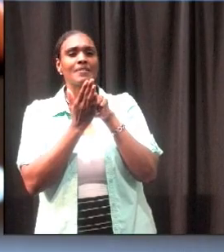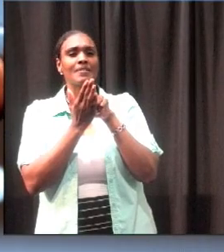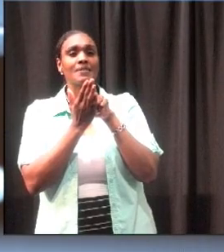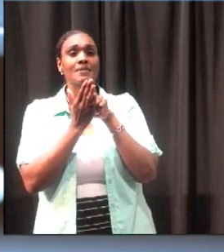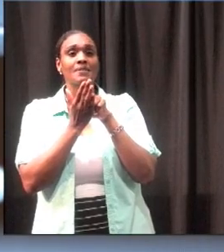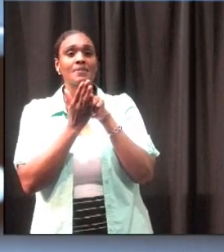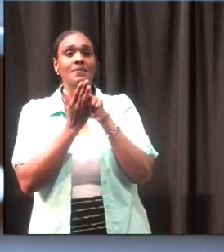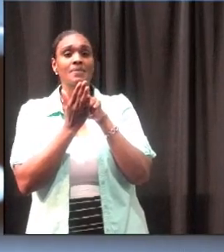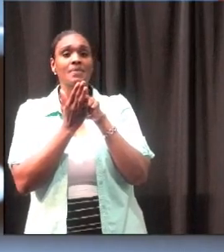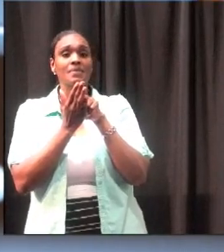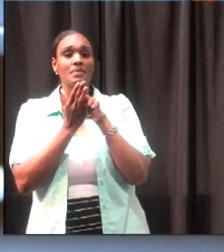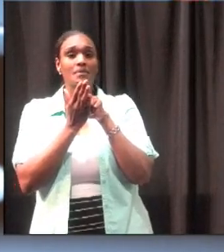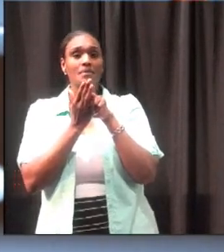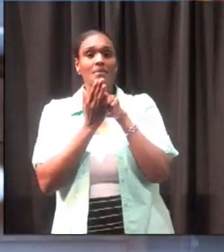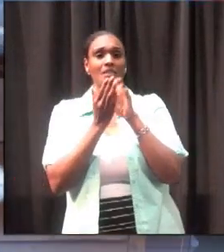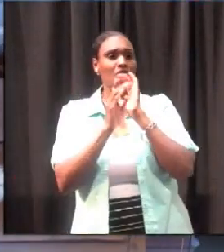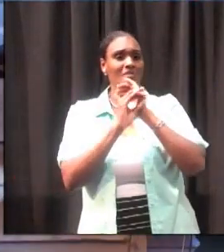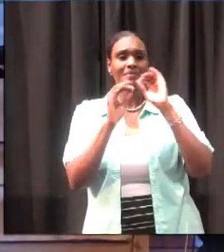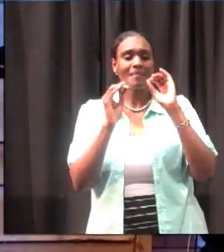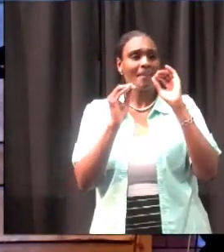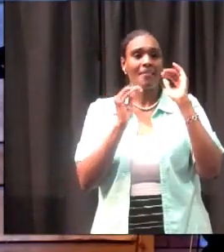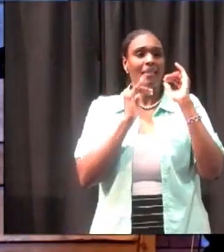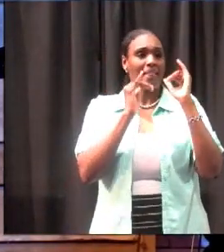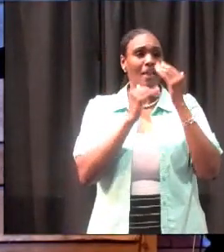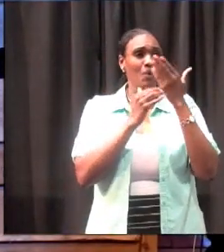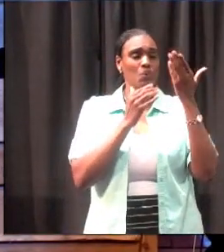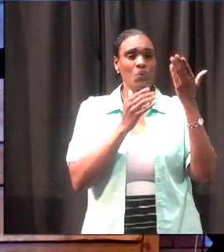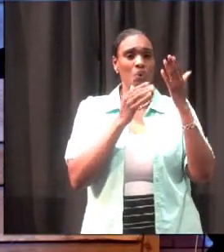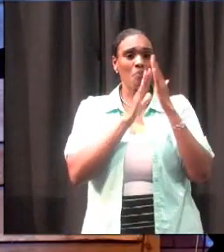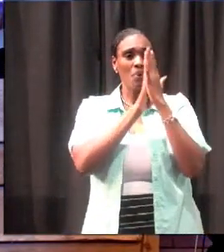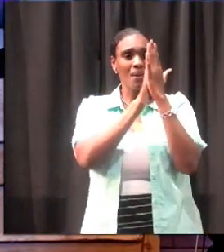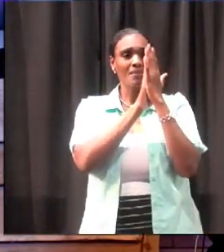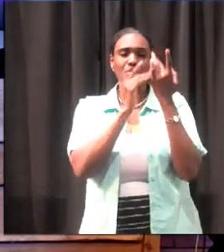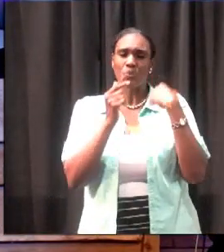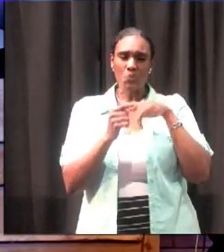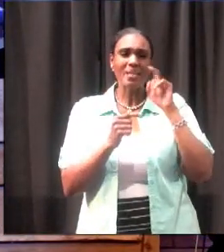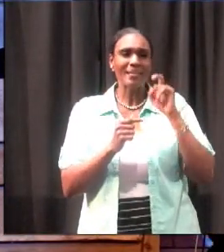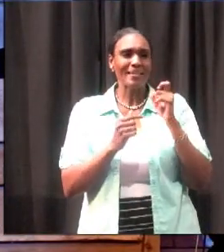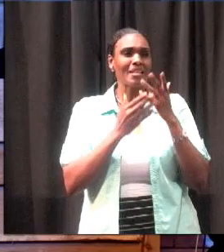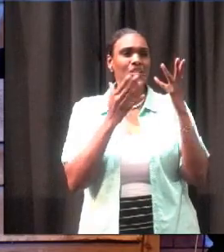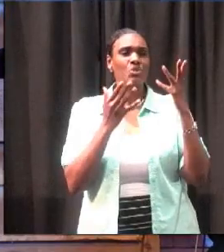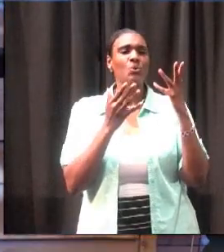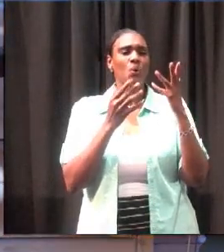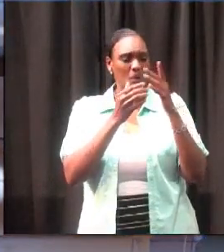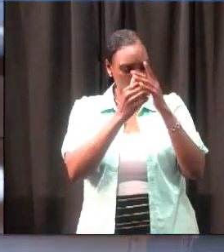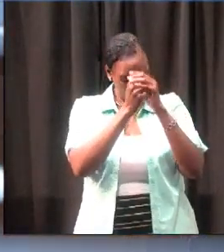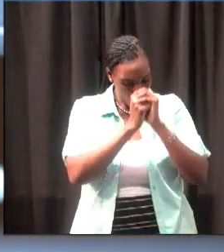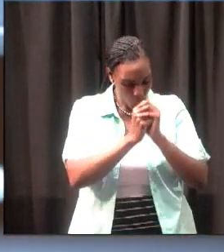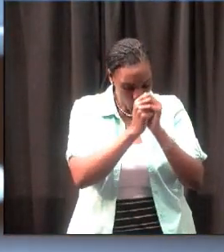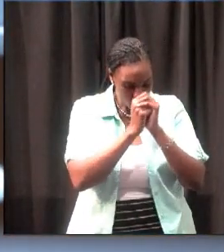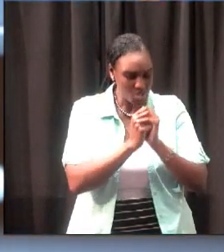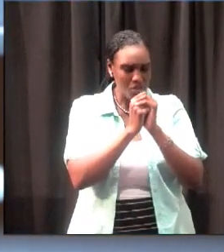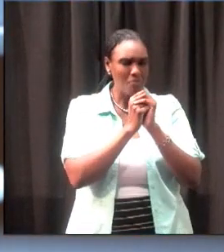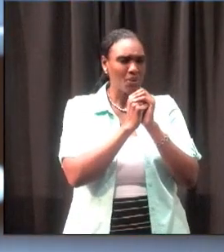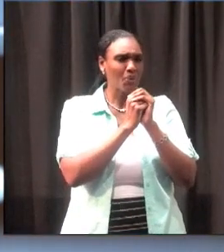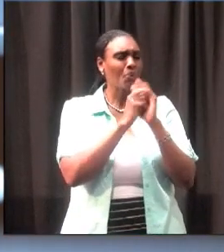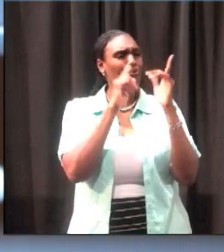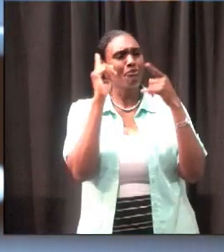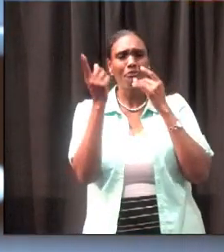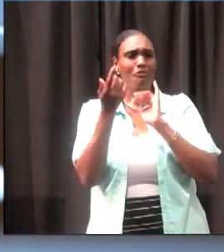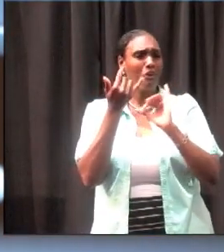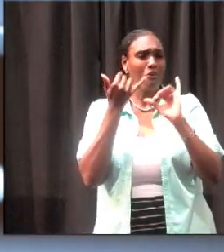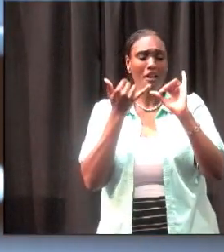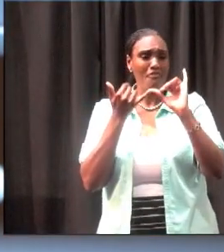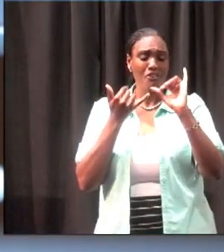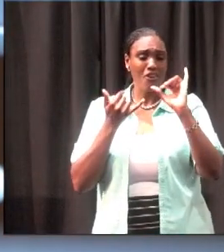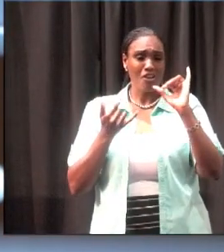presence. We need you, God, and we will worship you forever. As long as there's breath in